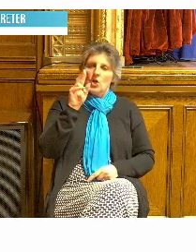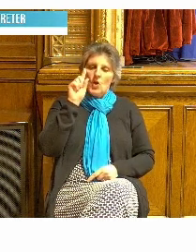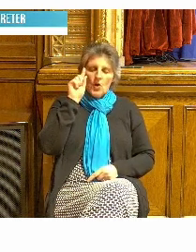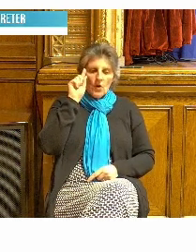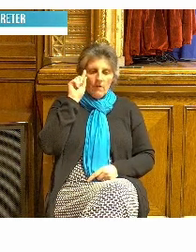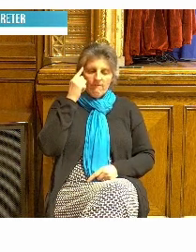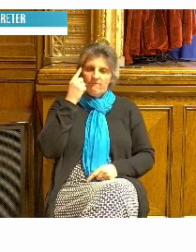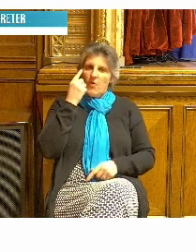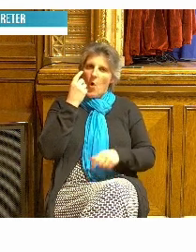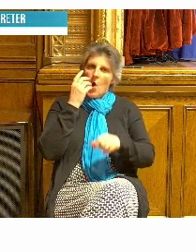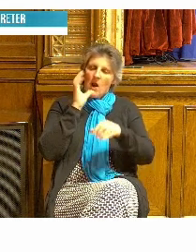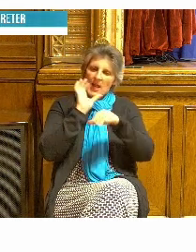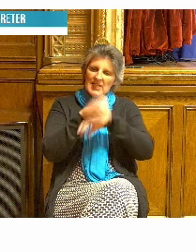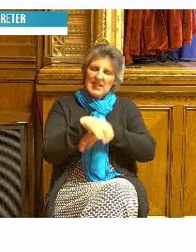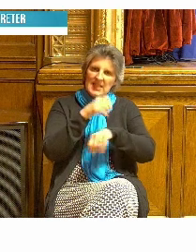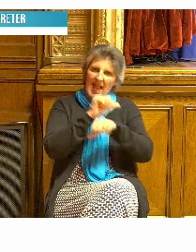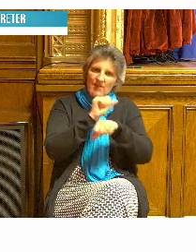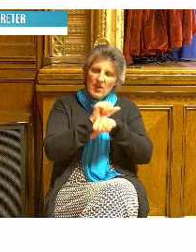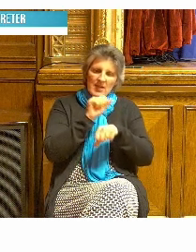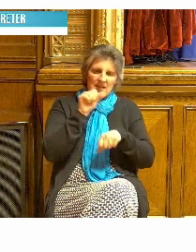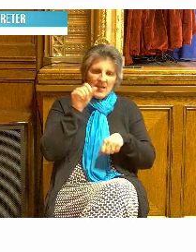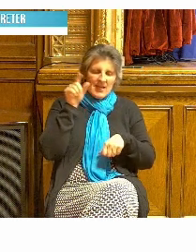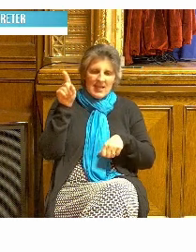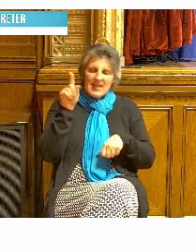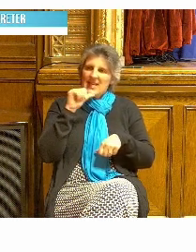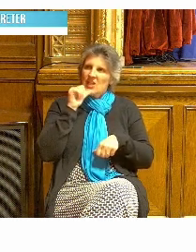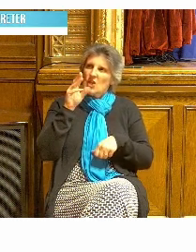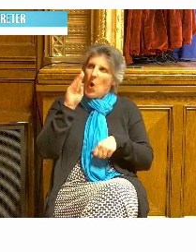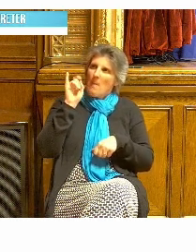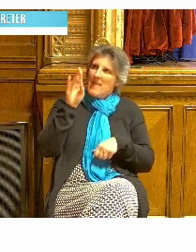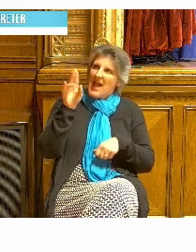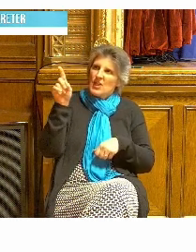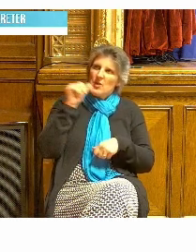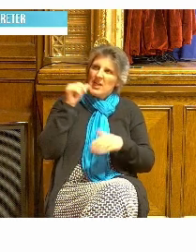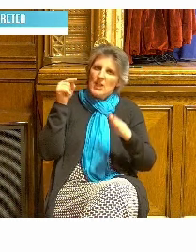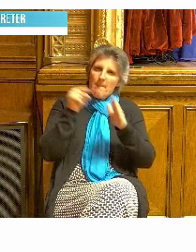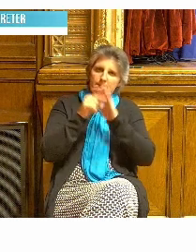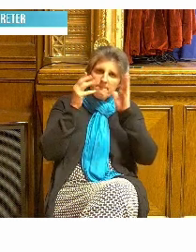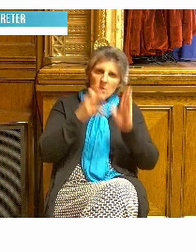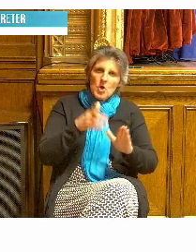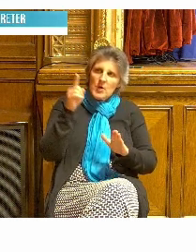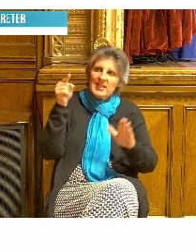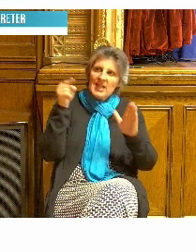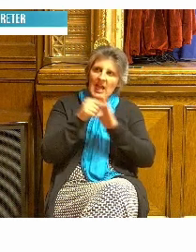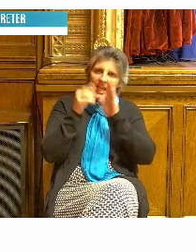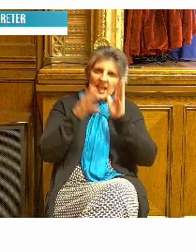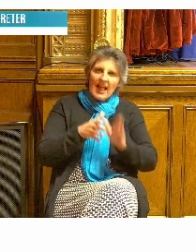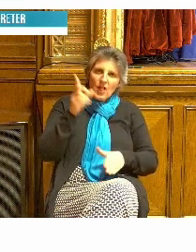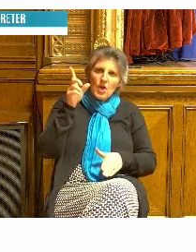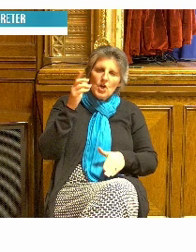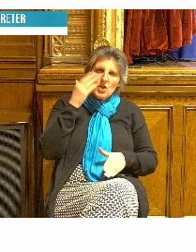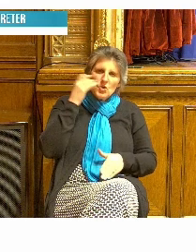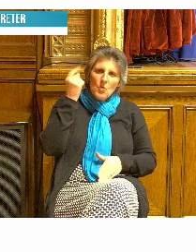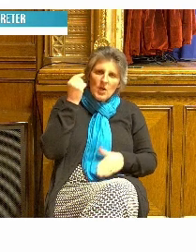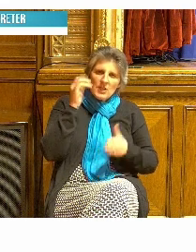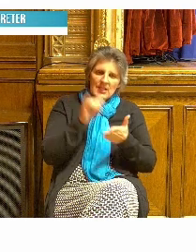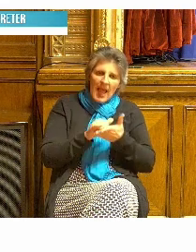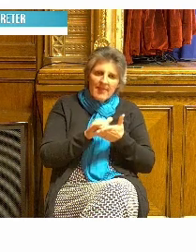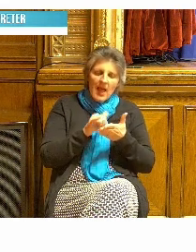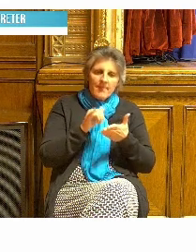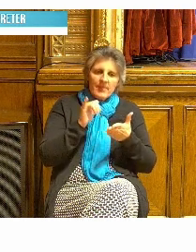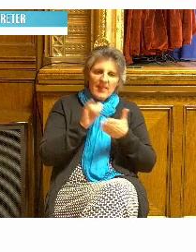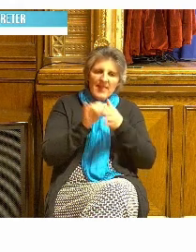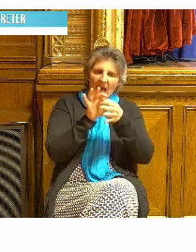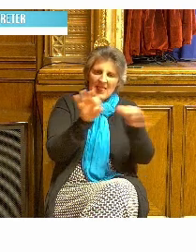For an enslaved African, he is no master. He is a murderer. He is a killer. Do you understand that